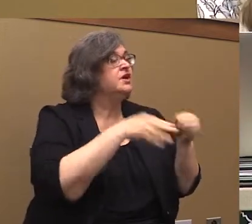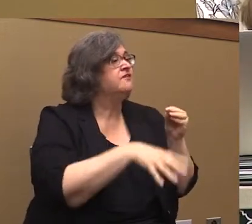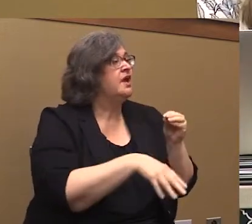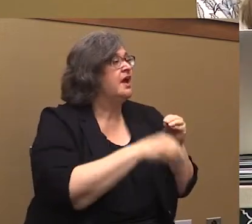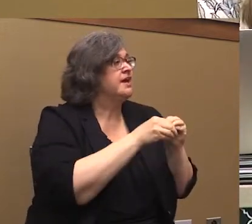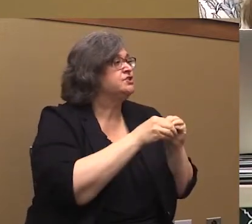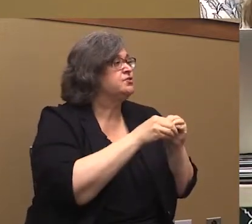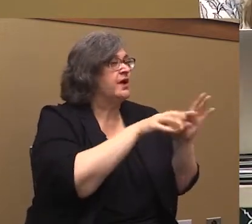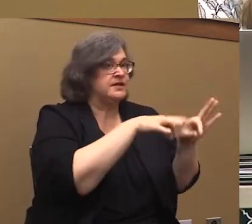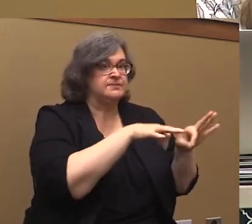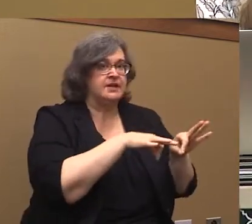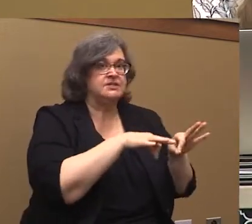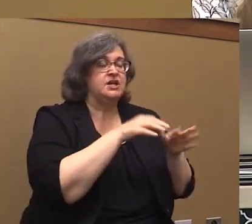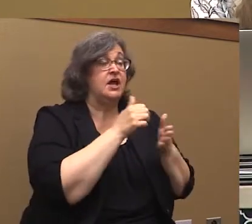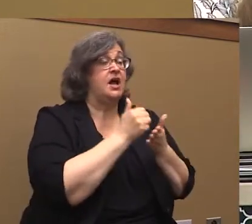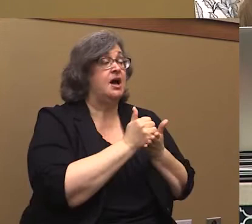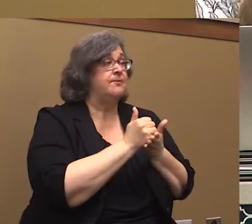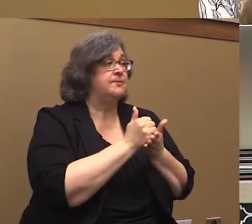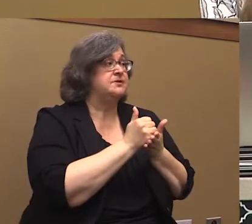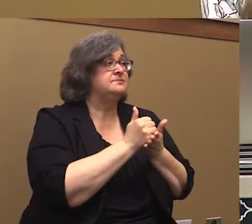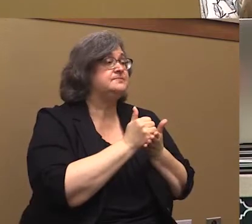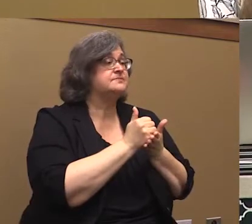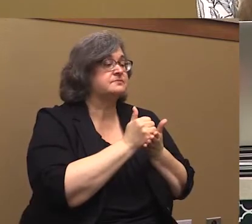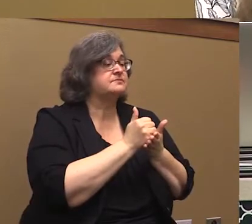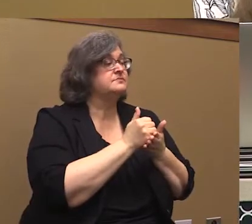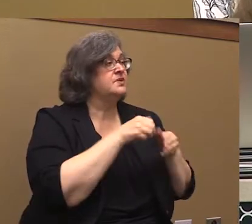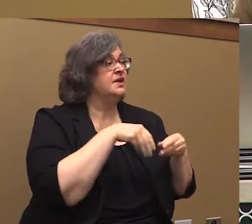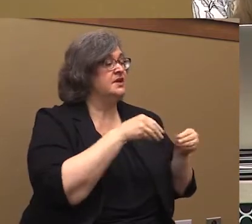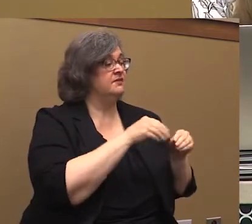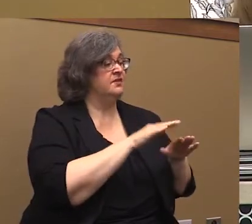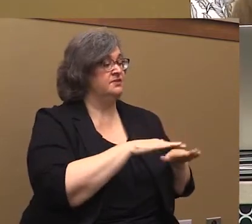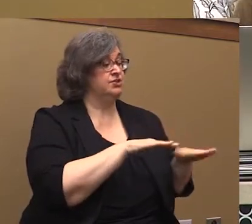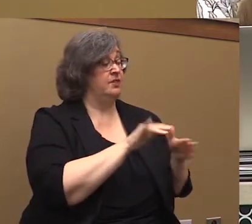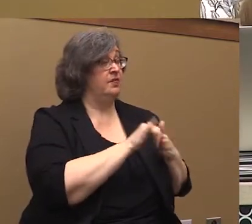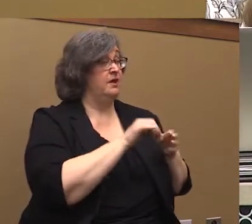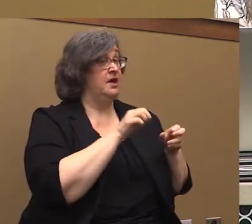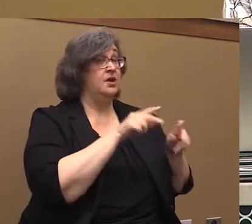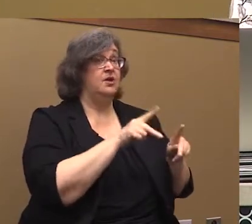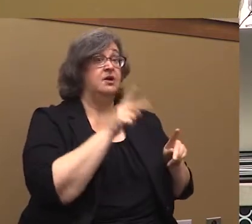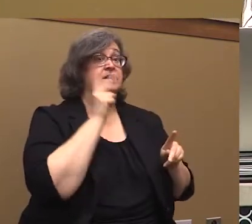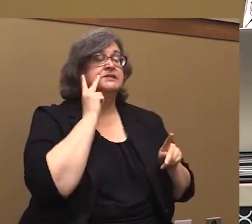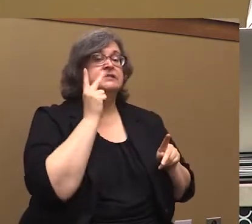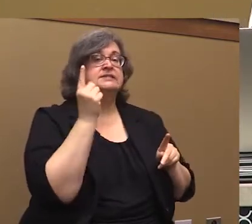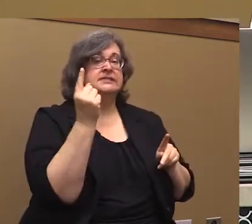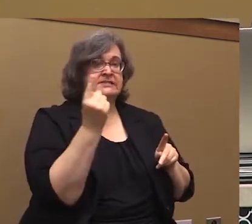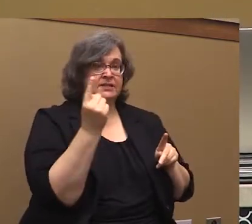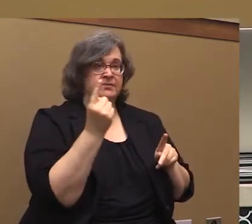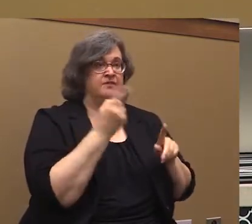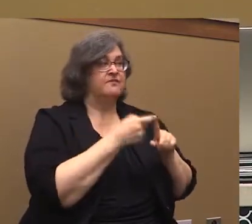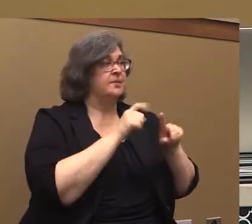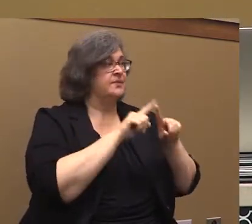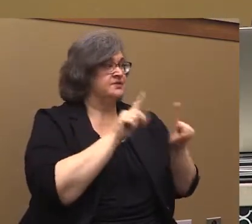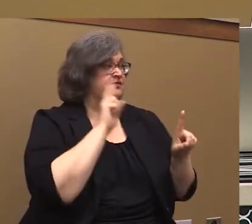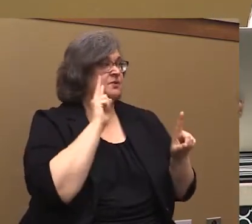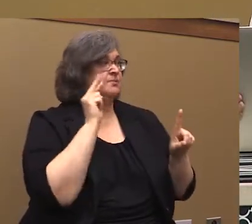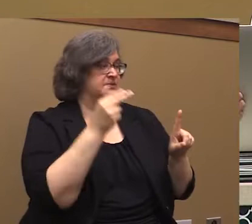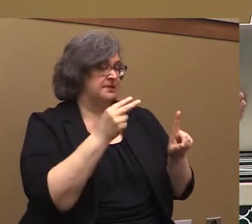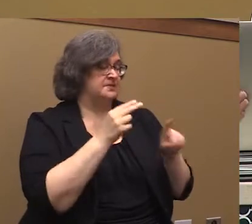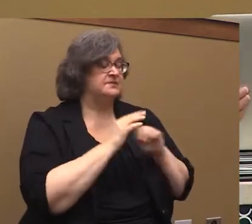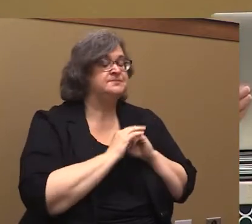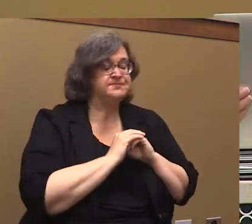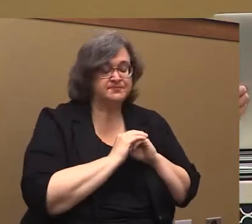extra explanations to help give them that opportunity to see something from a